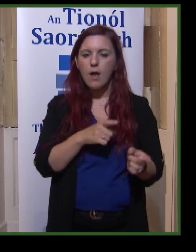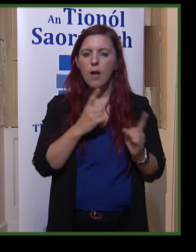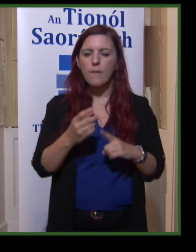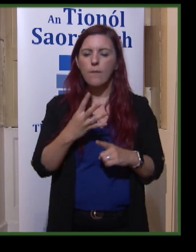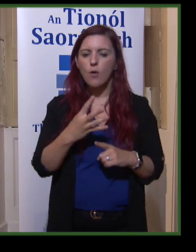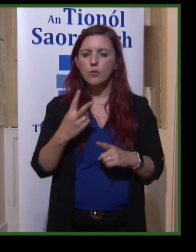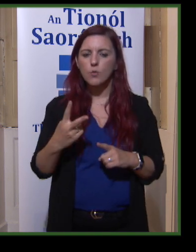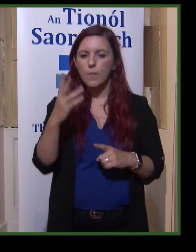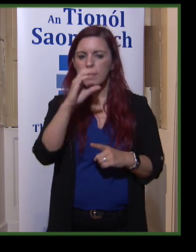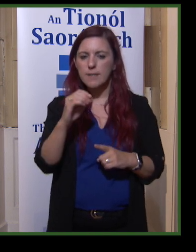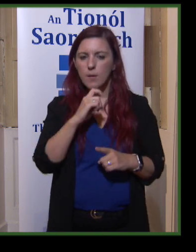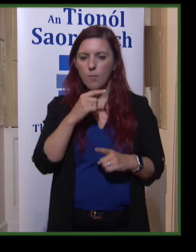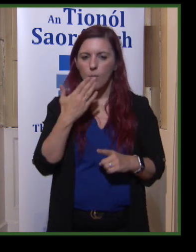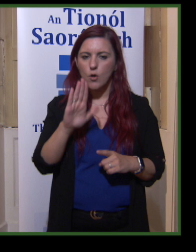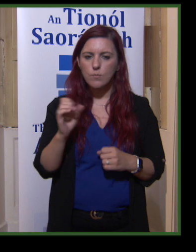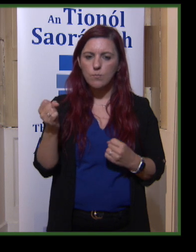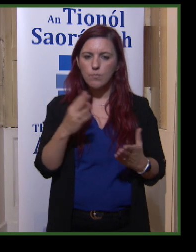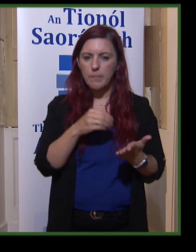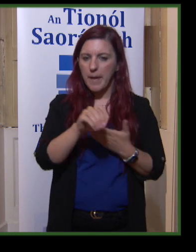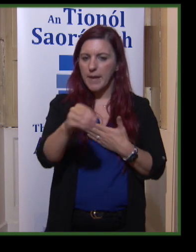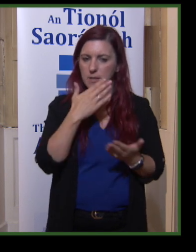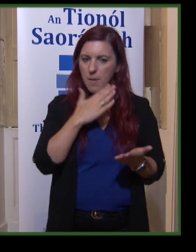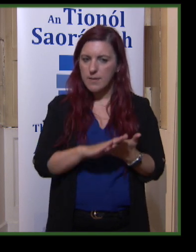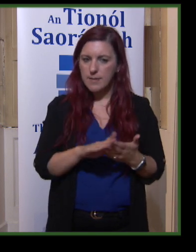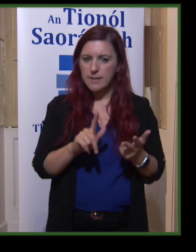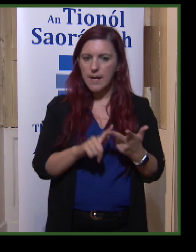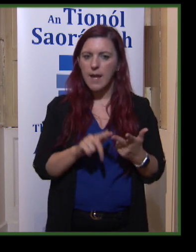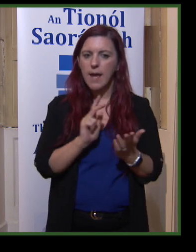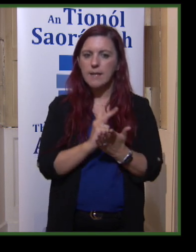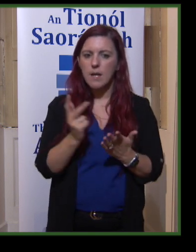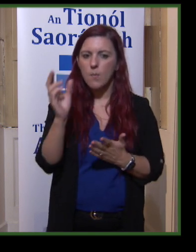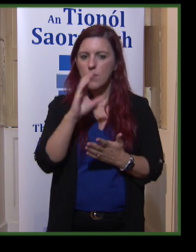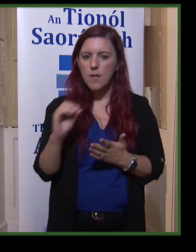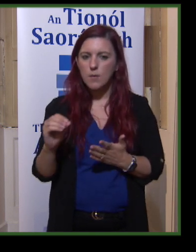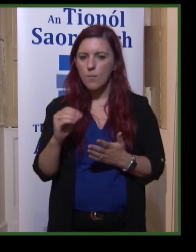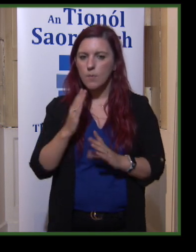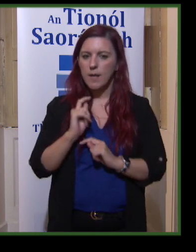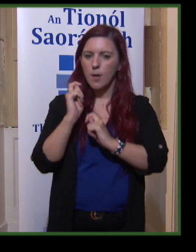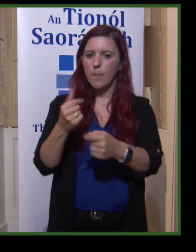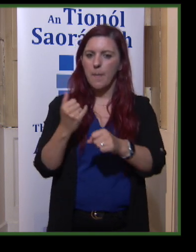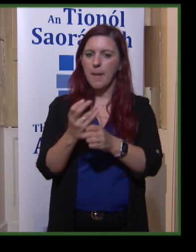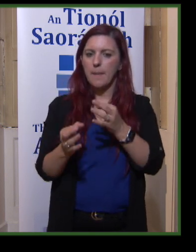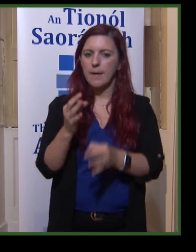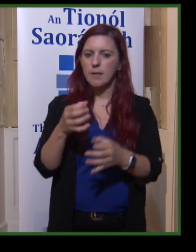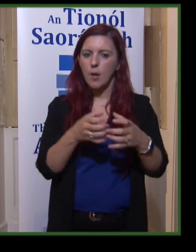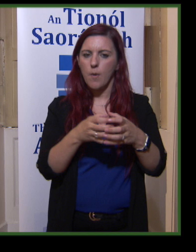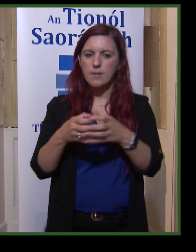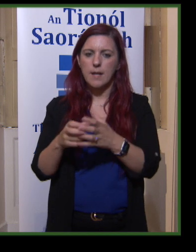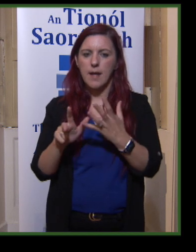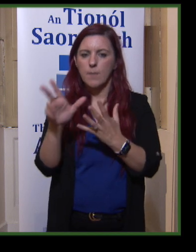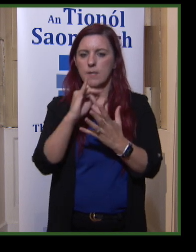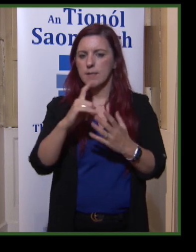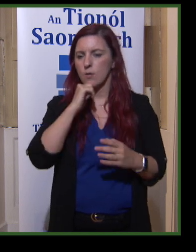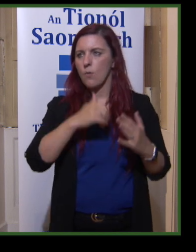42% said provide an appropriate deposit. 18% said be nominated by a political party, and 8% said